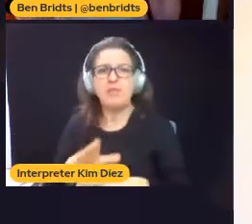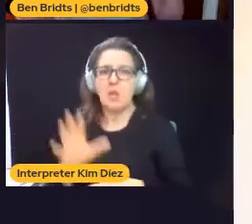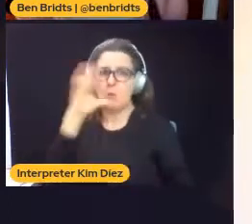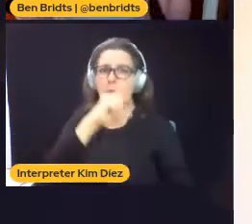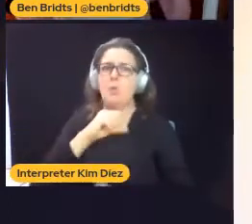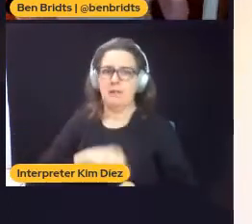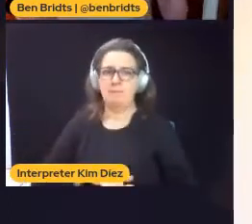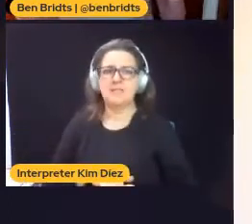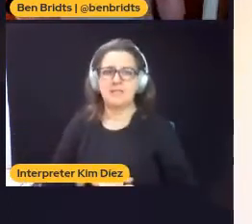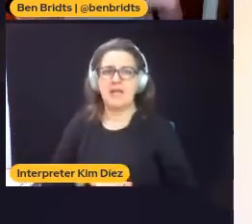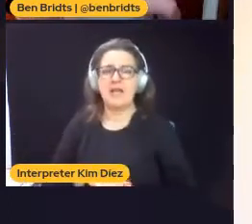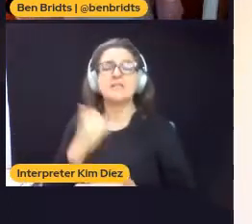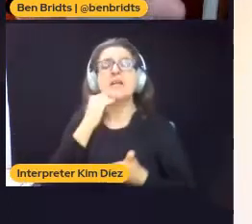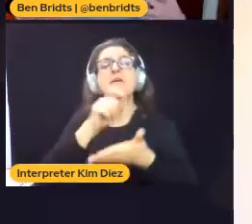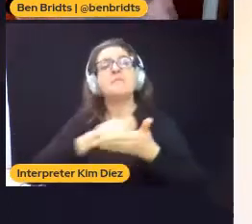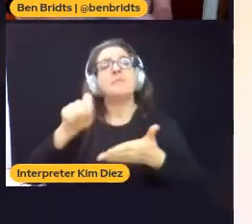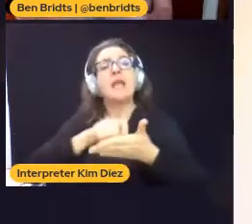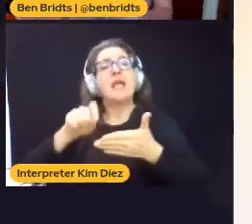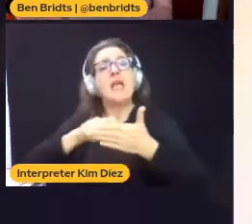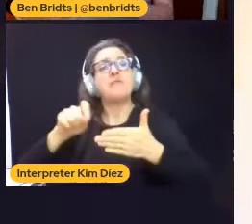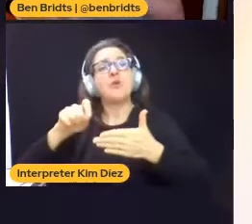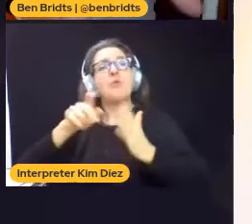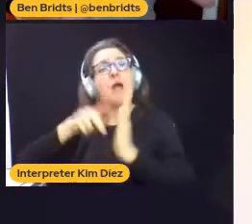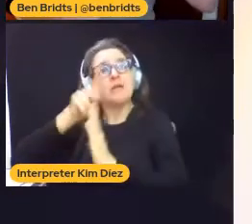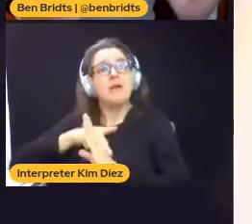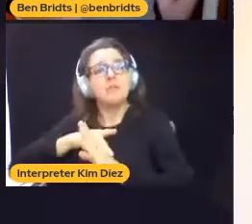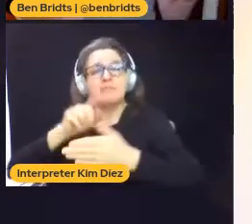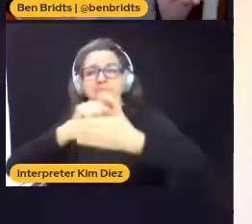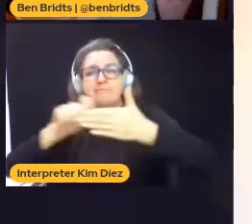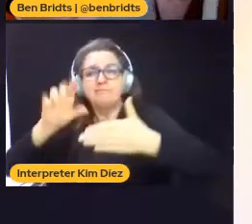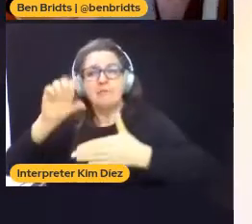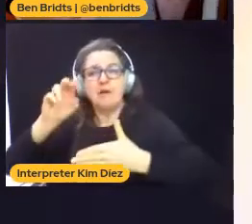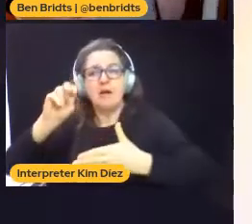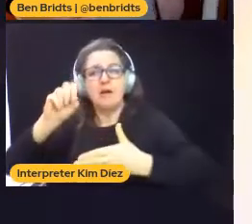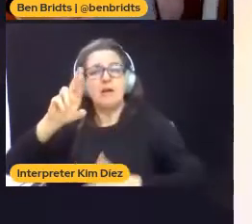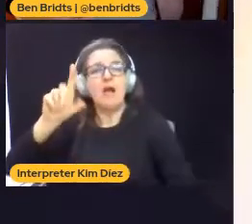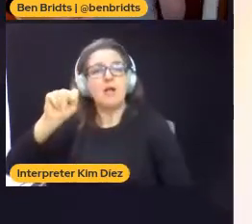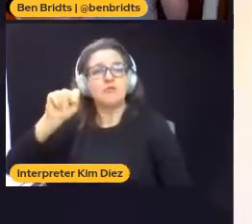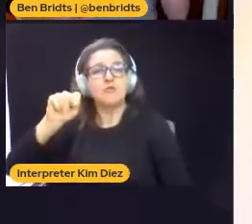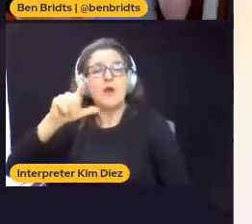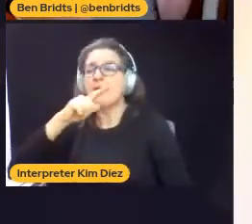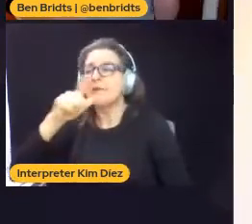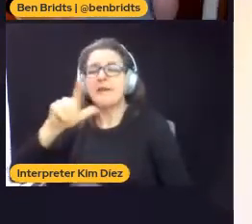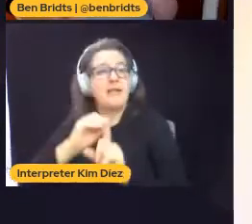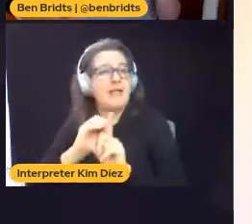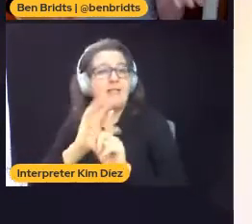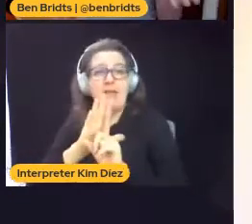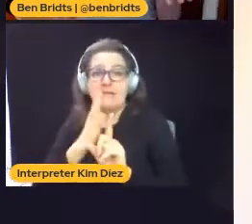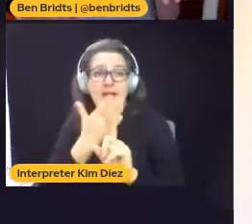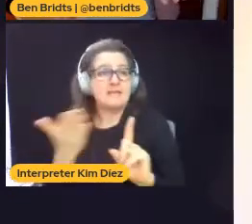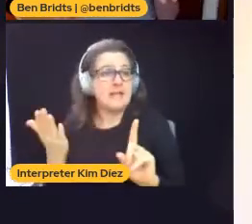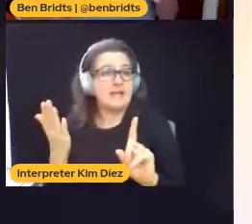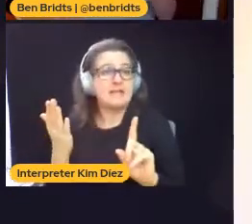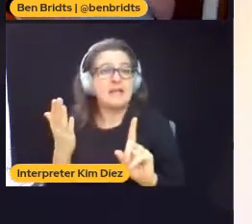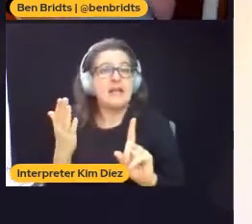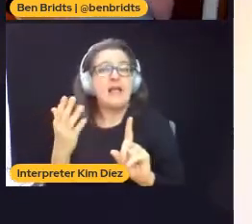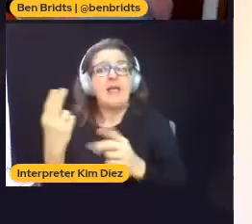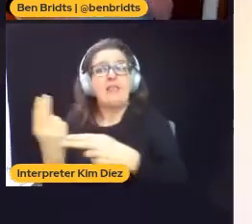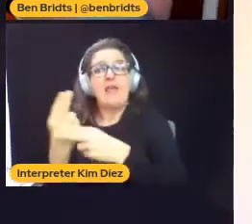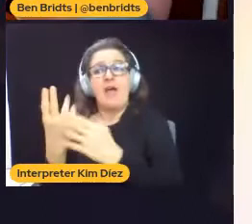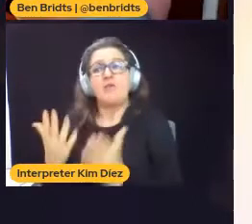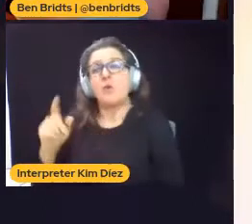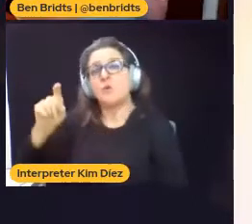construct that doesn't expose things that the user of that construct should or might care about,